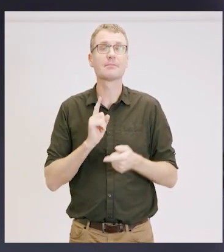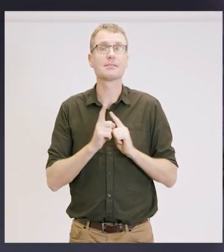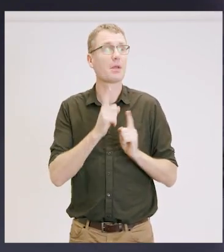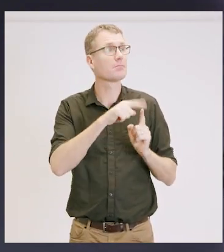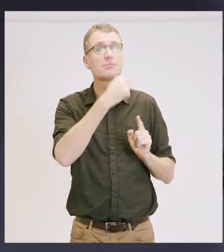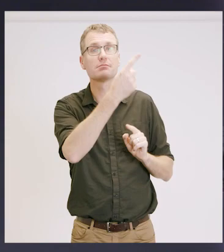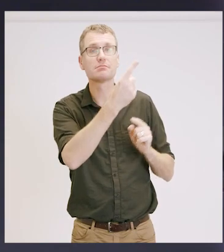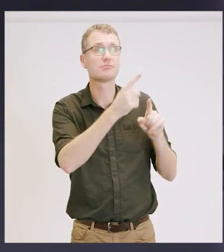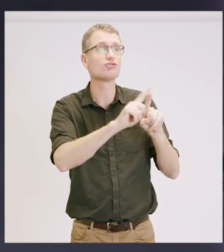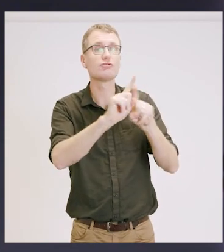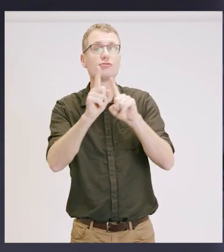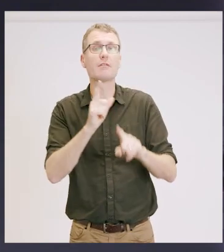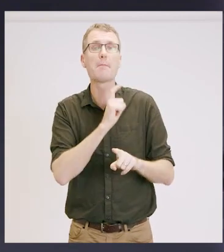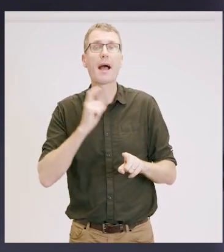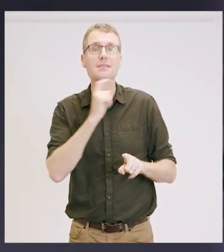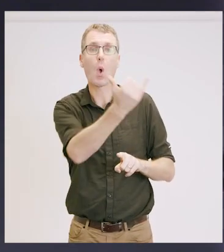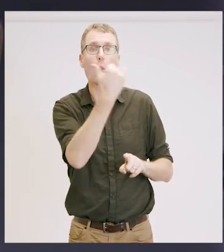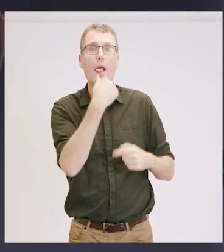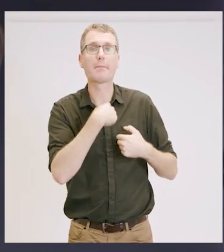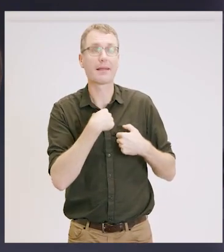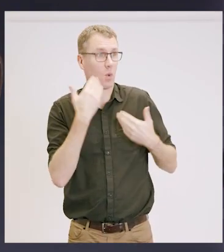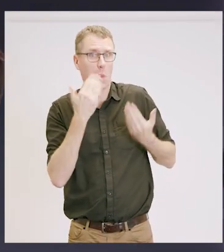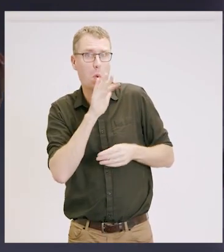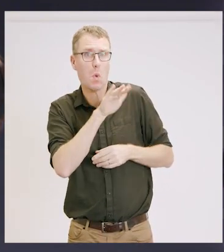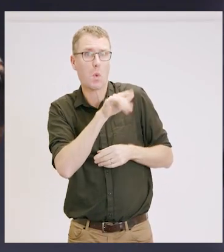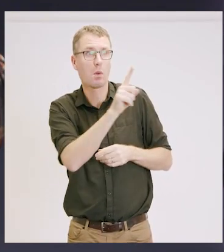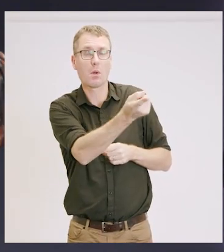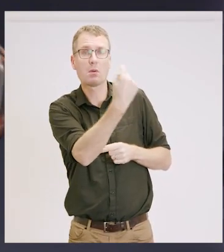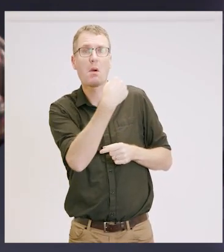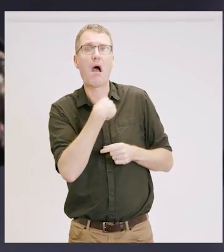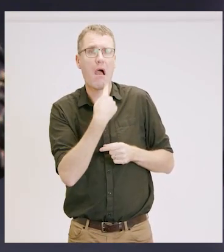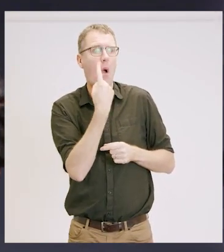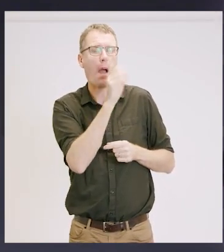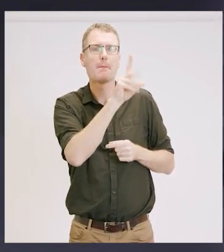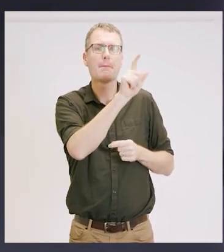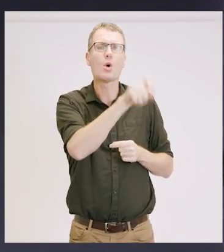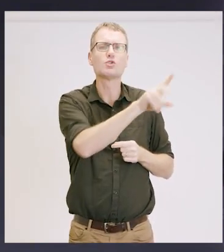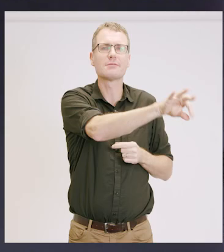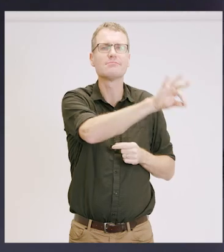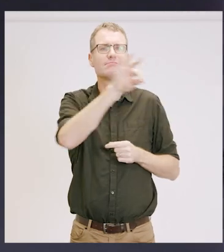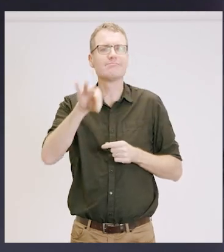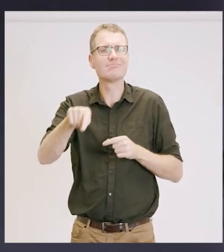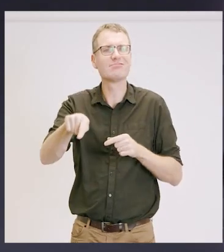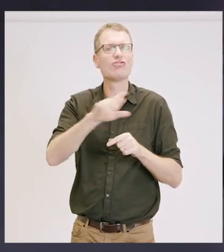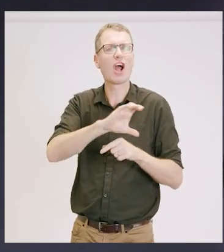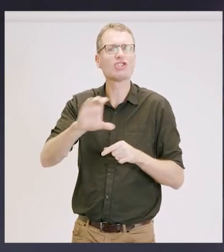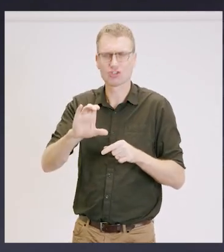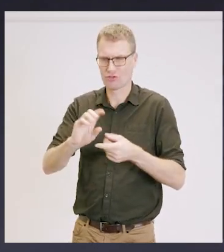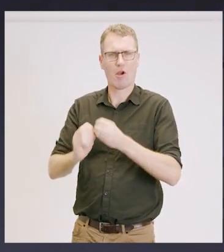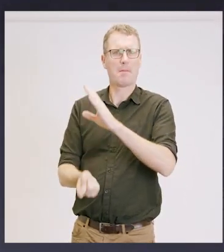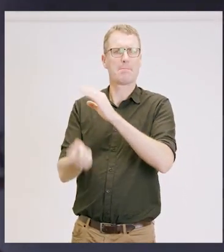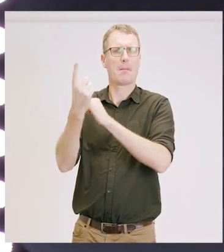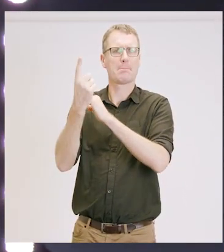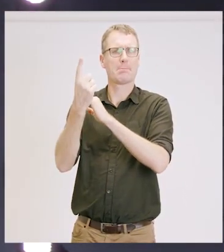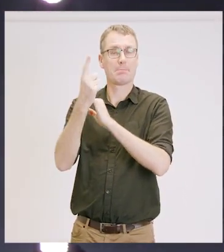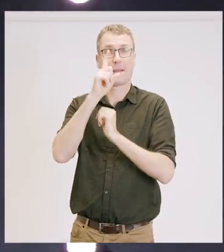is one of the beautiful things about being family. I get phone calls from pastors, sometimes pastors I don't even know, and they say, hey,